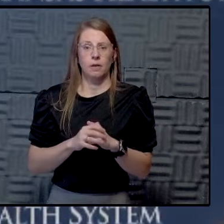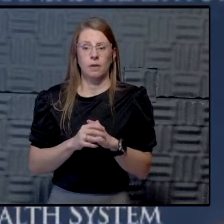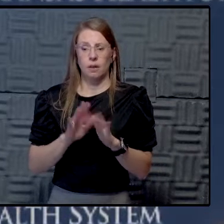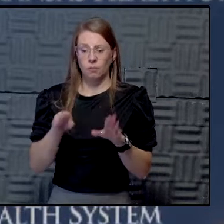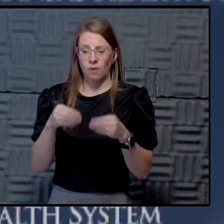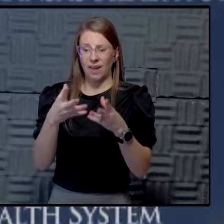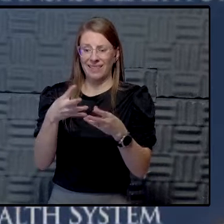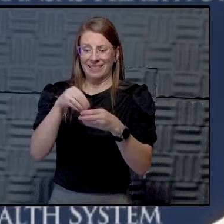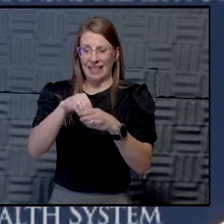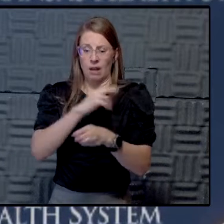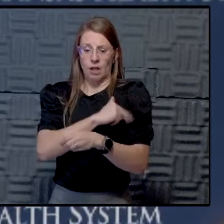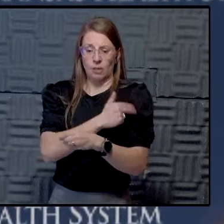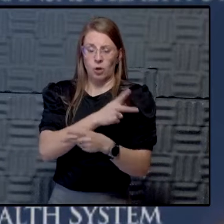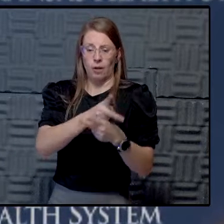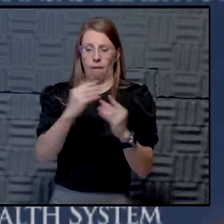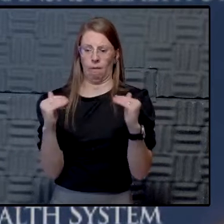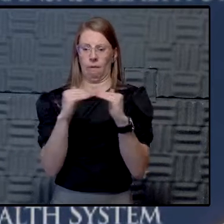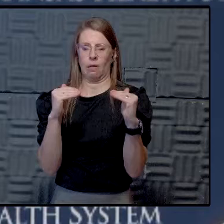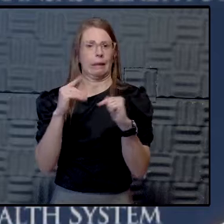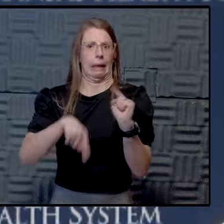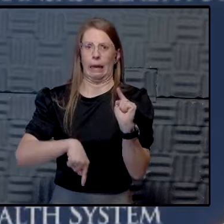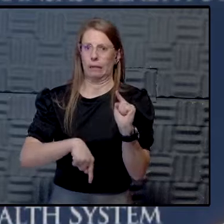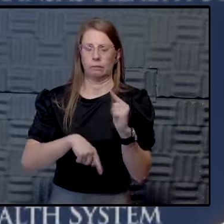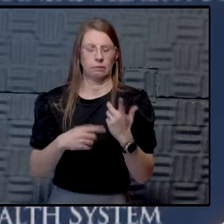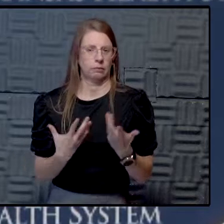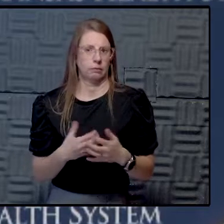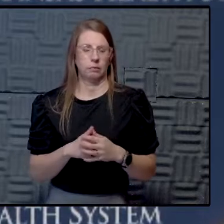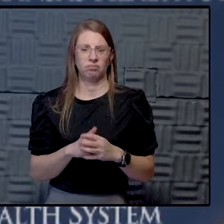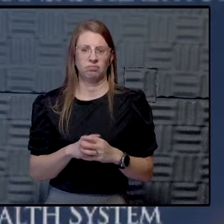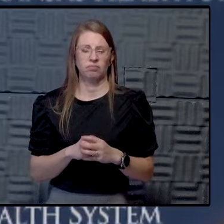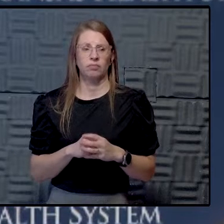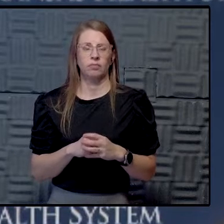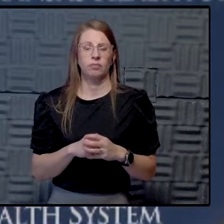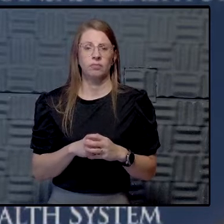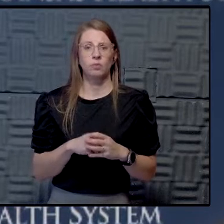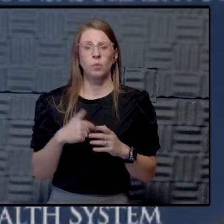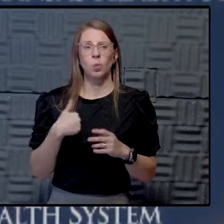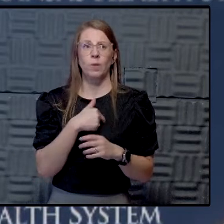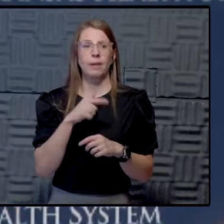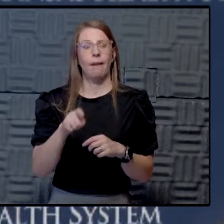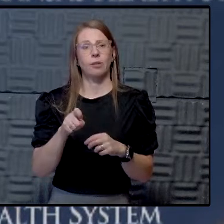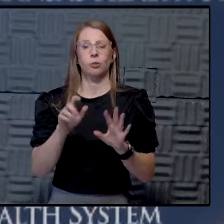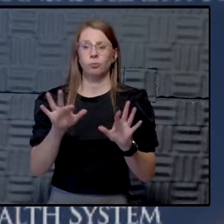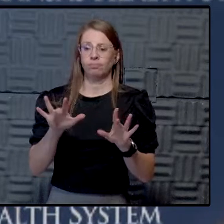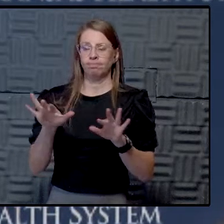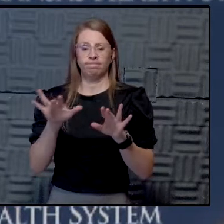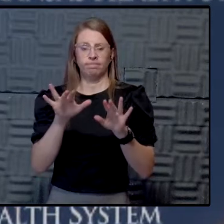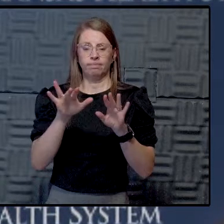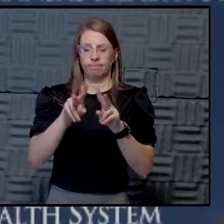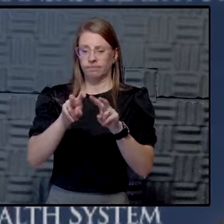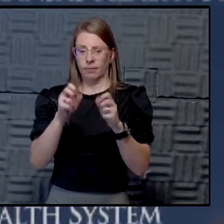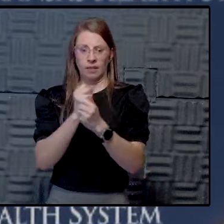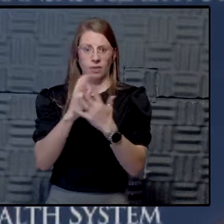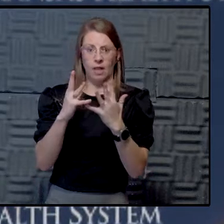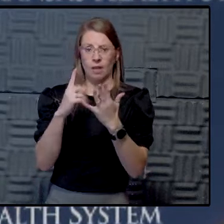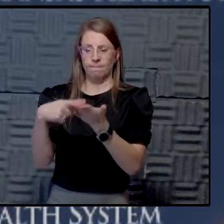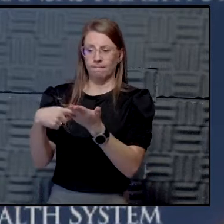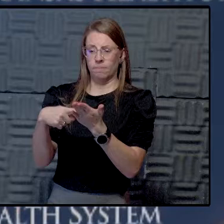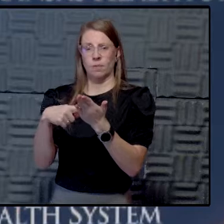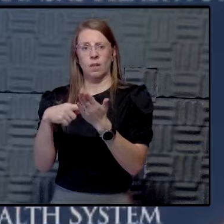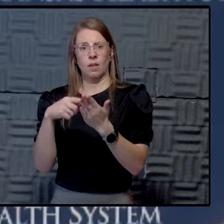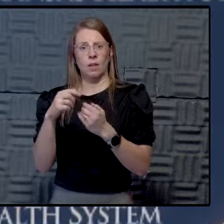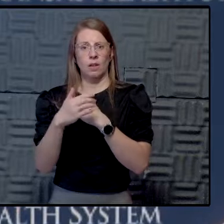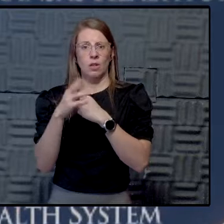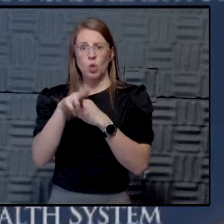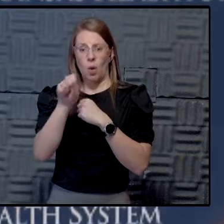of in-hospital care just for logistics. So we had to react to all these things and talk to our peers across the